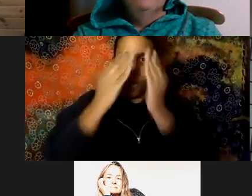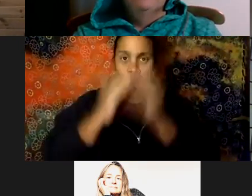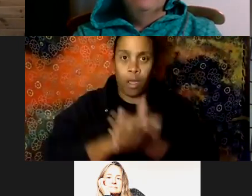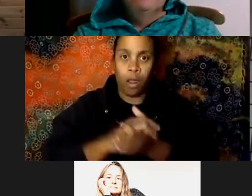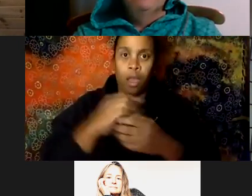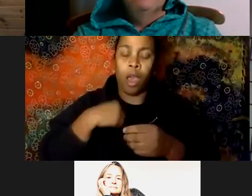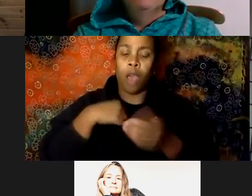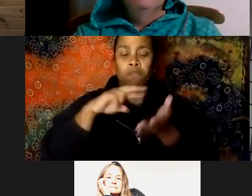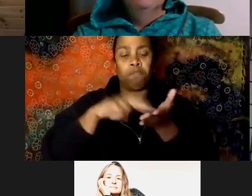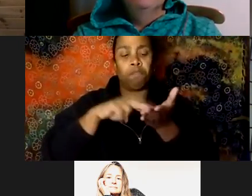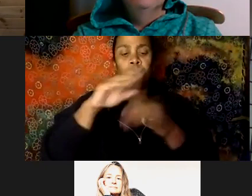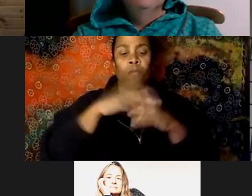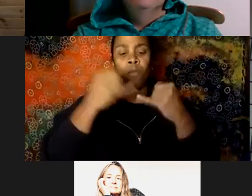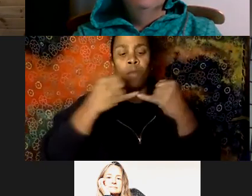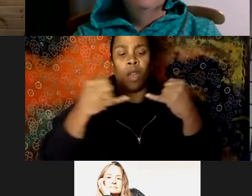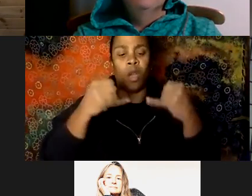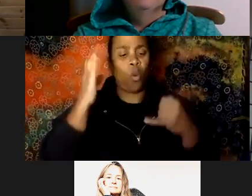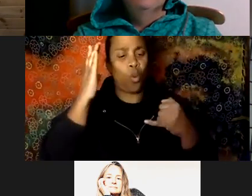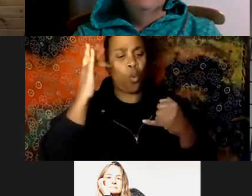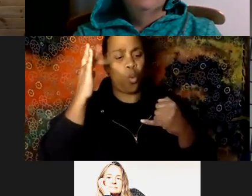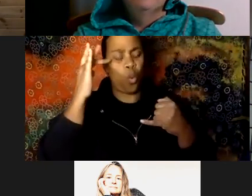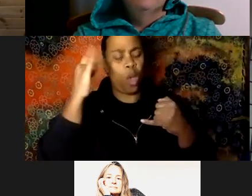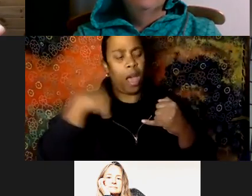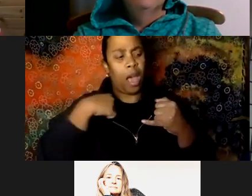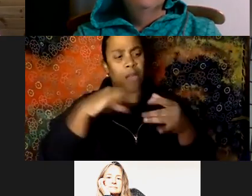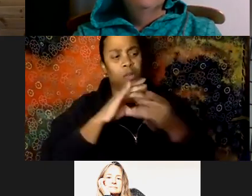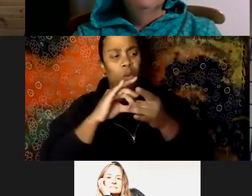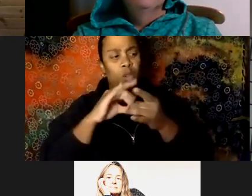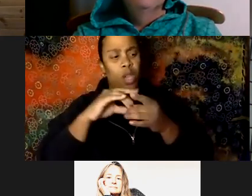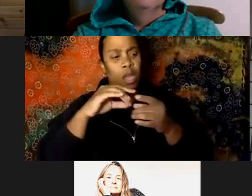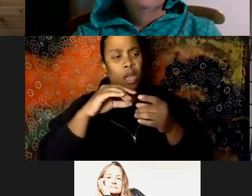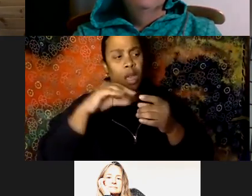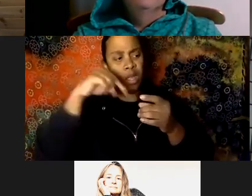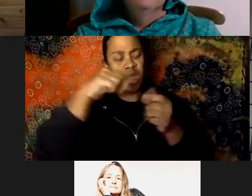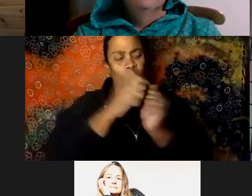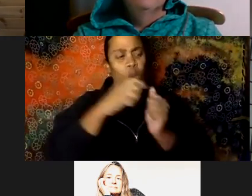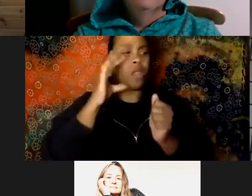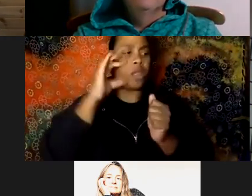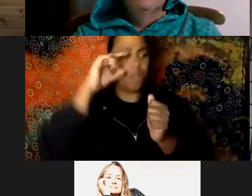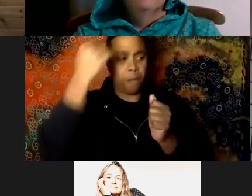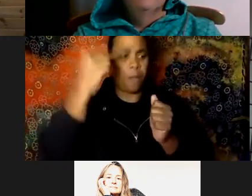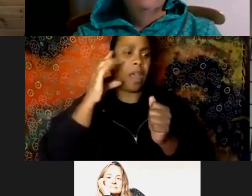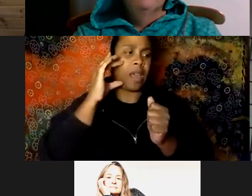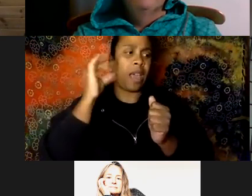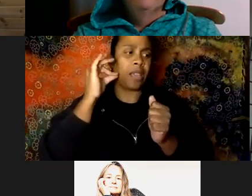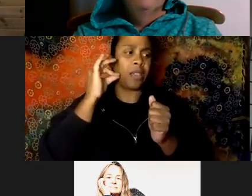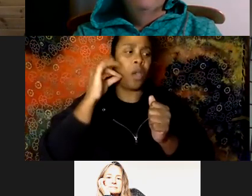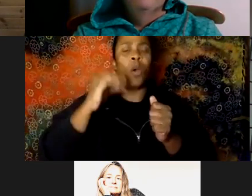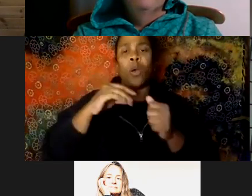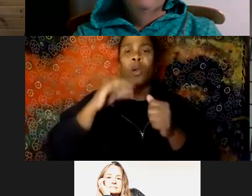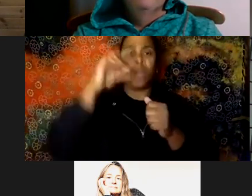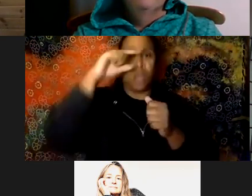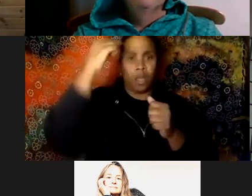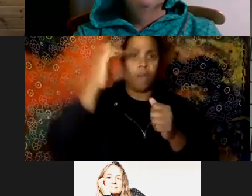online too. It was like, why do I associate this with black cats? Well, it turns out, so the cat is considered a symbol of witchcraft and the magic arts, especially if its color